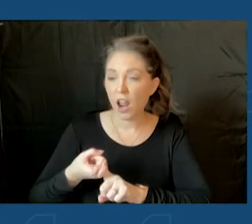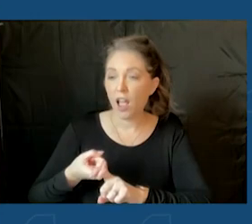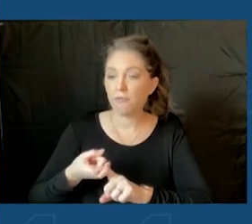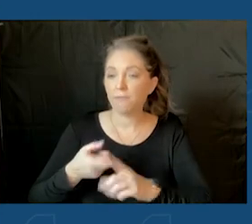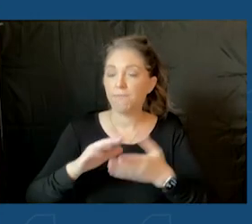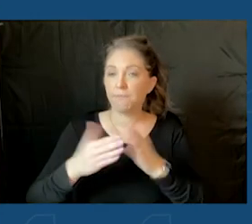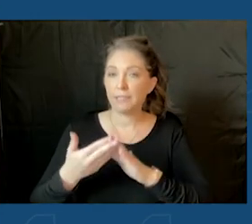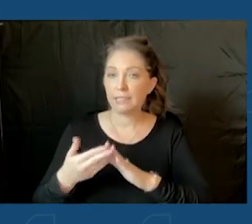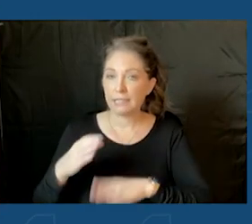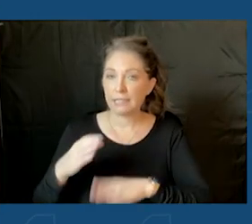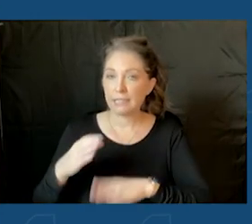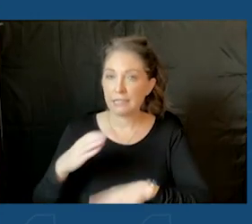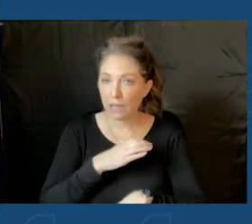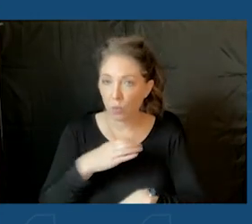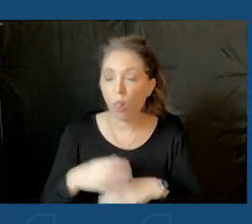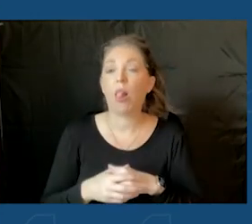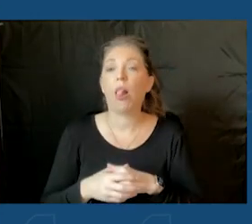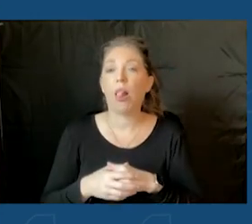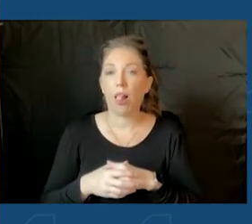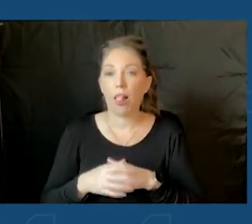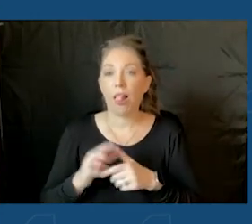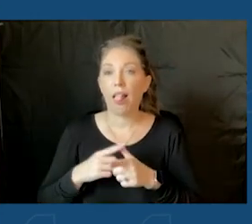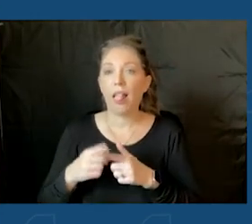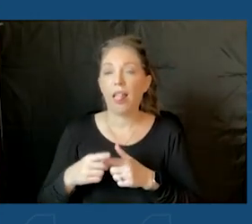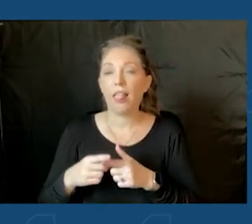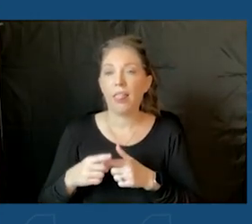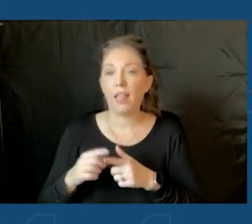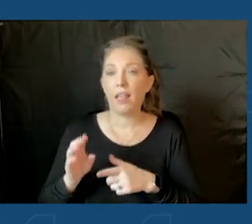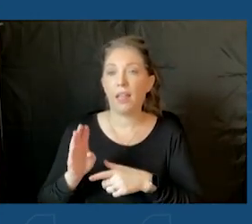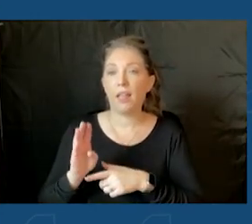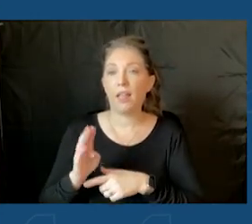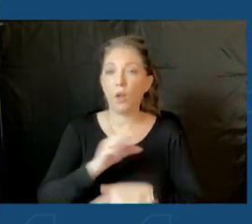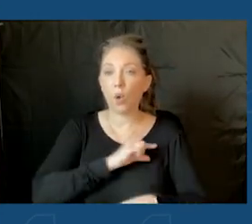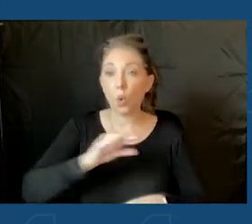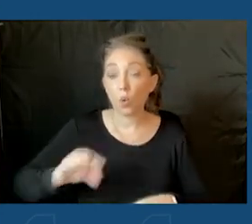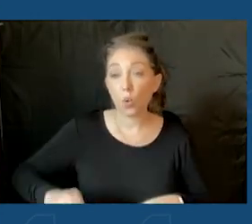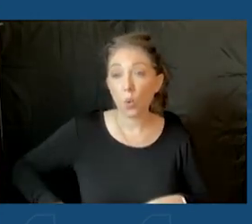then the borough of Queens had the infinite wisdom to elect him to be the